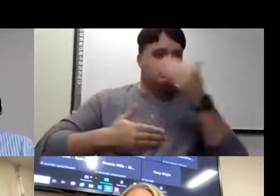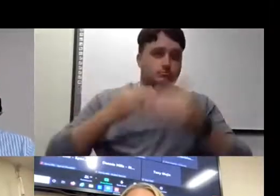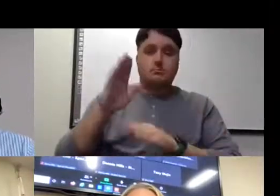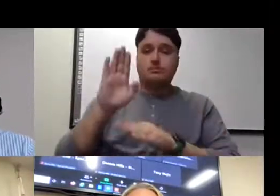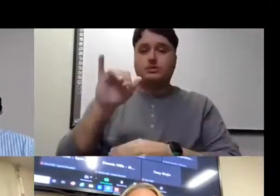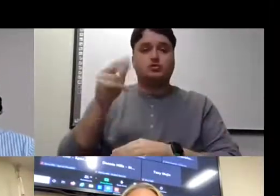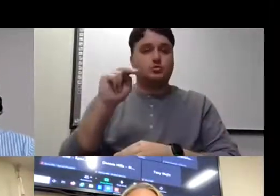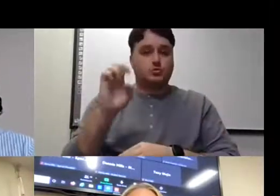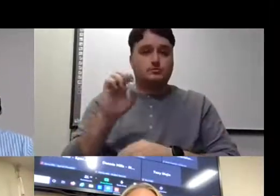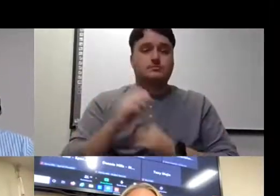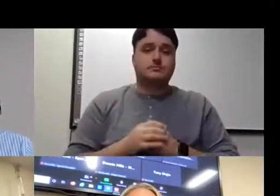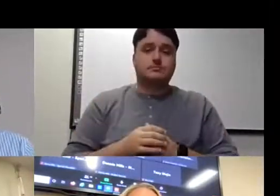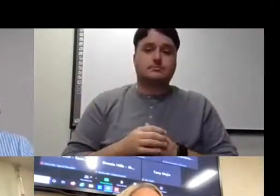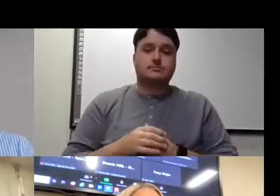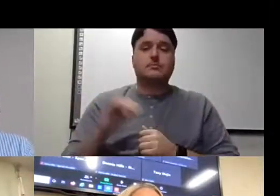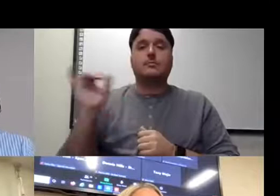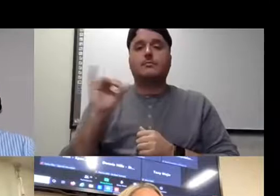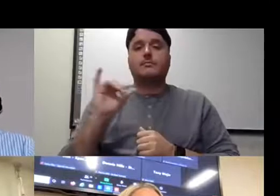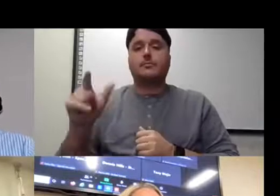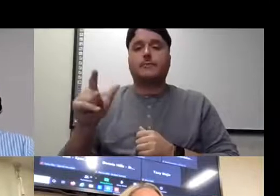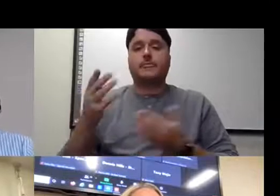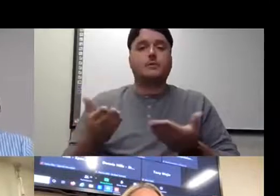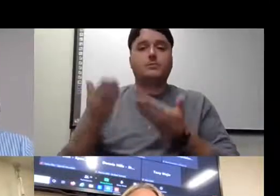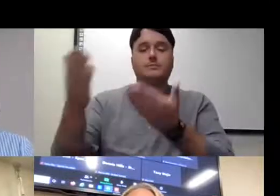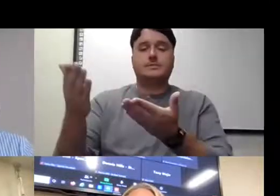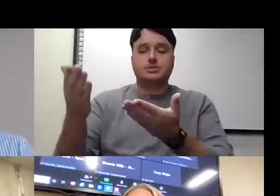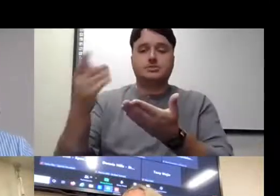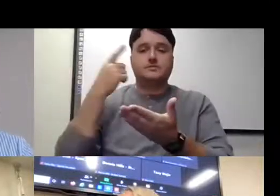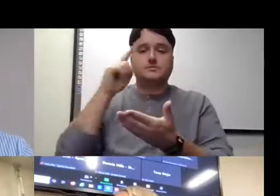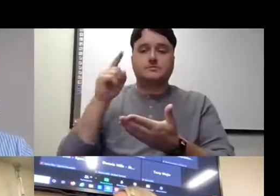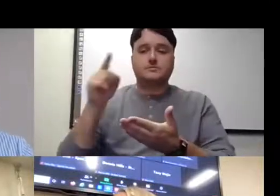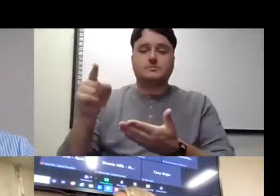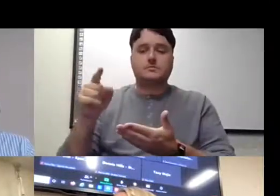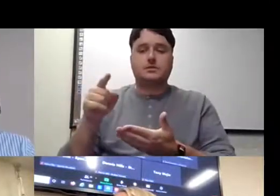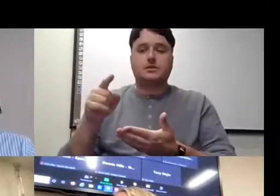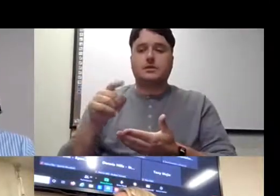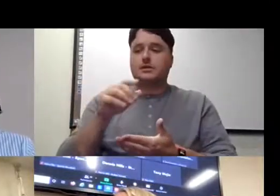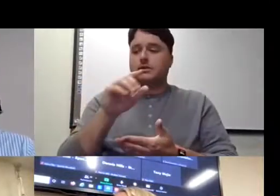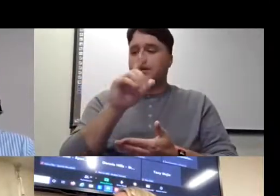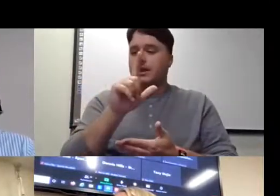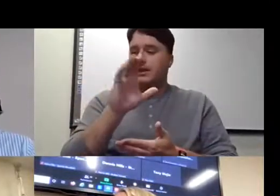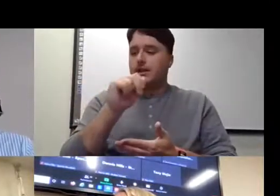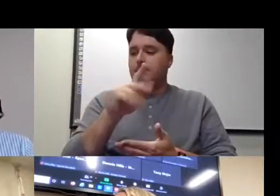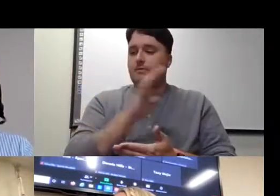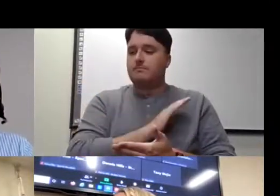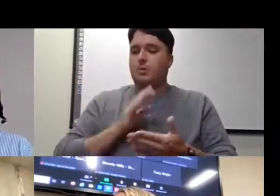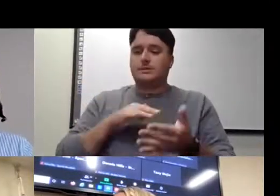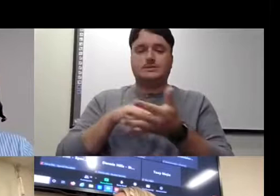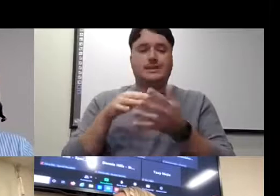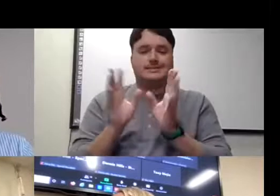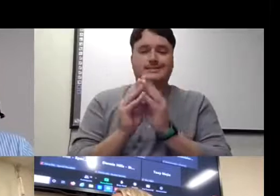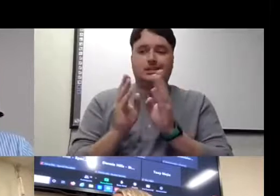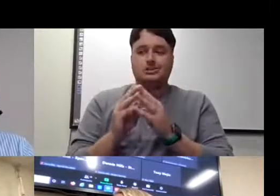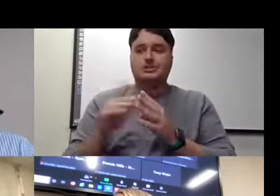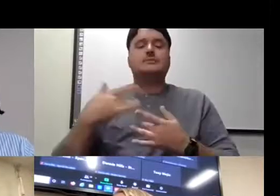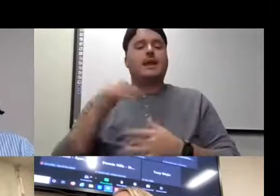June. As well as a recommendation for an LCAP board study session. April is a great time